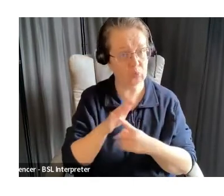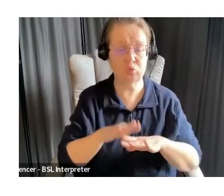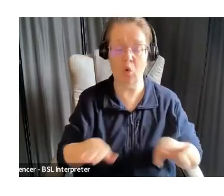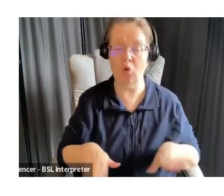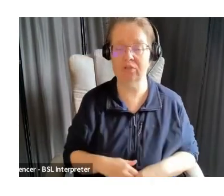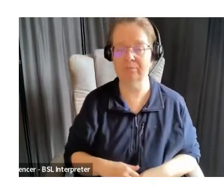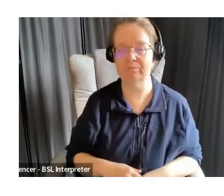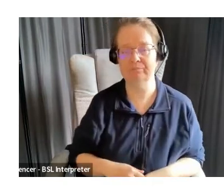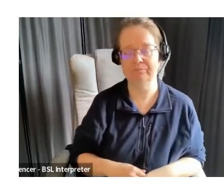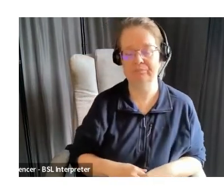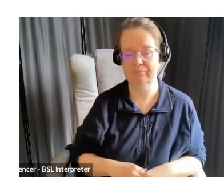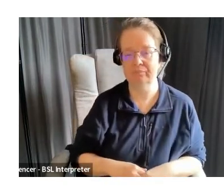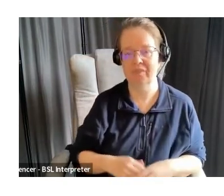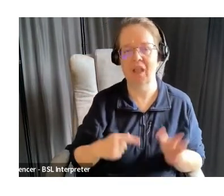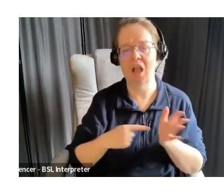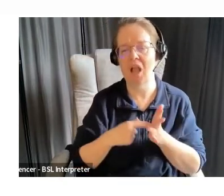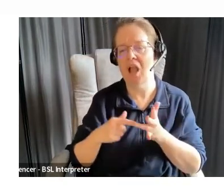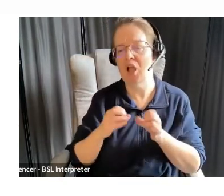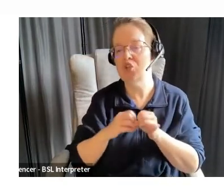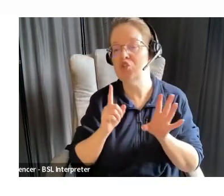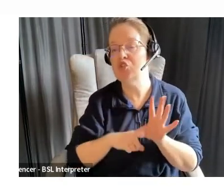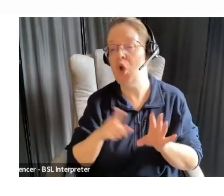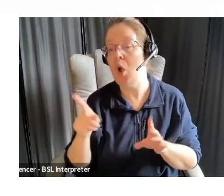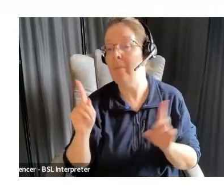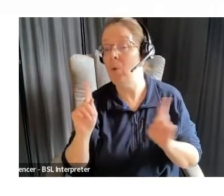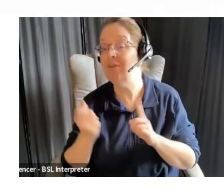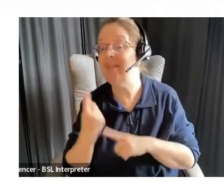or not? Toby, what's happening in the chat